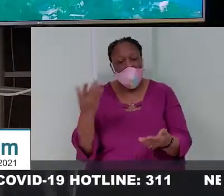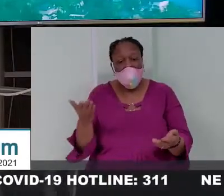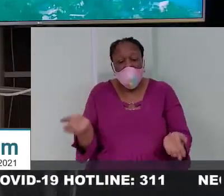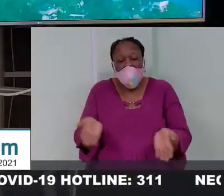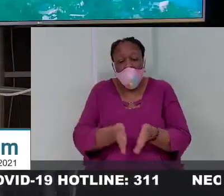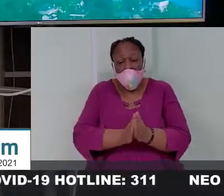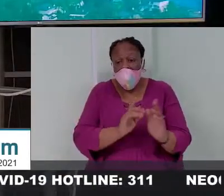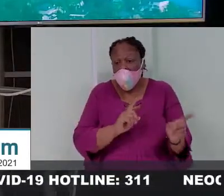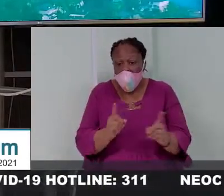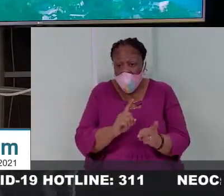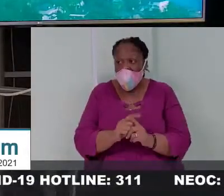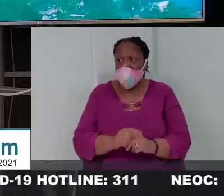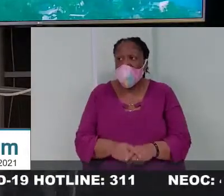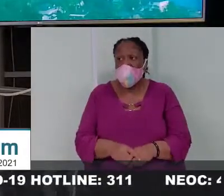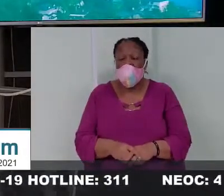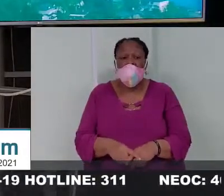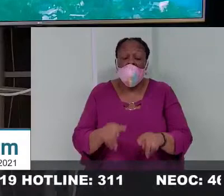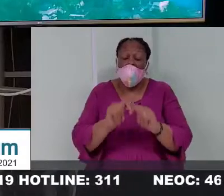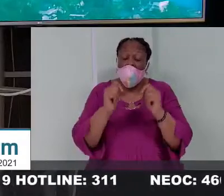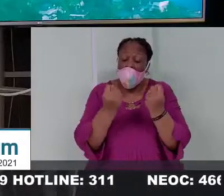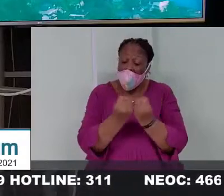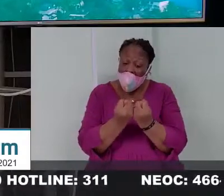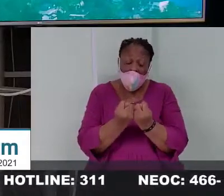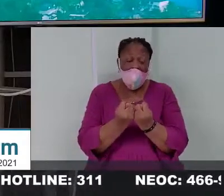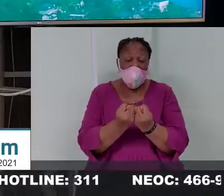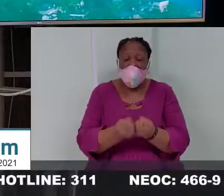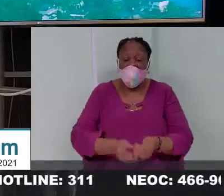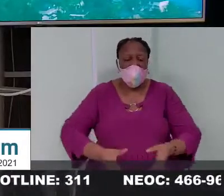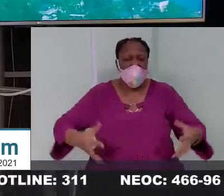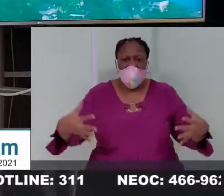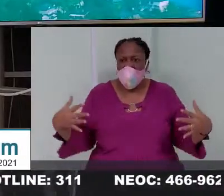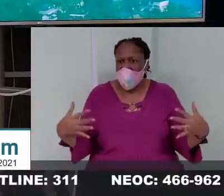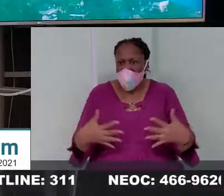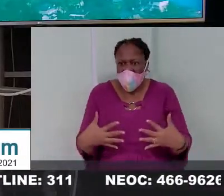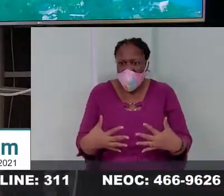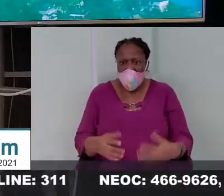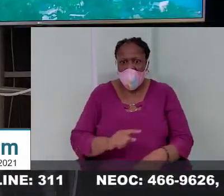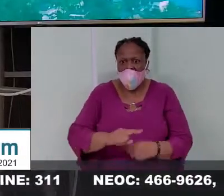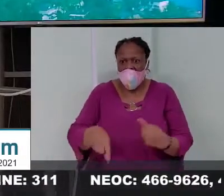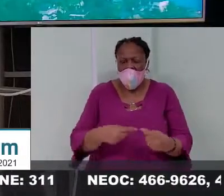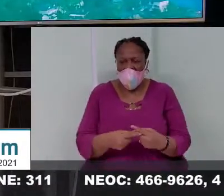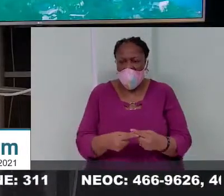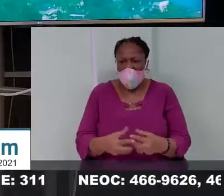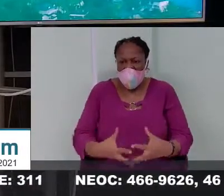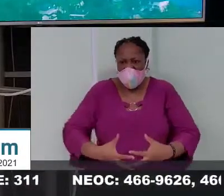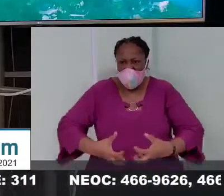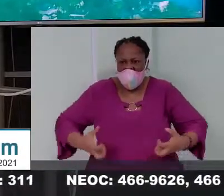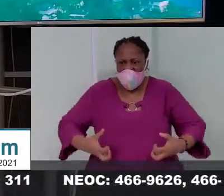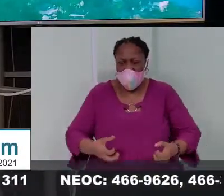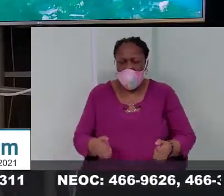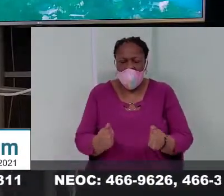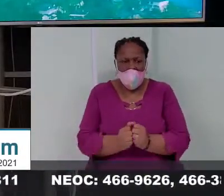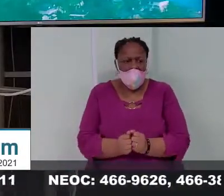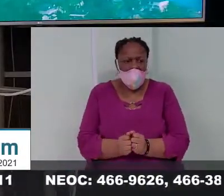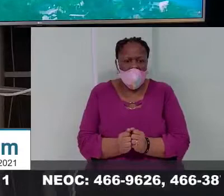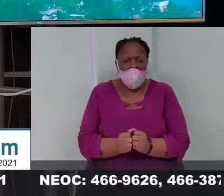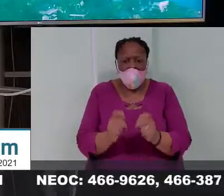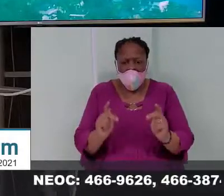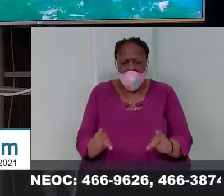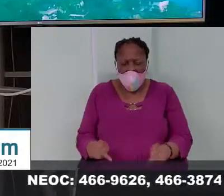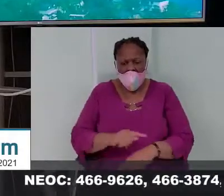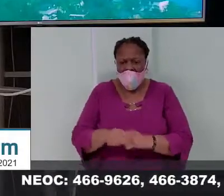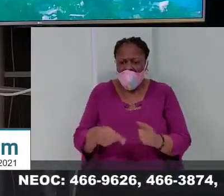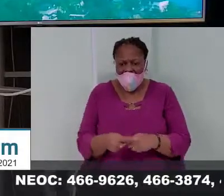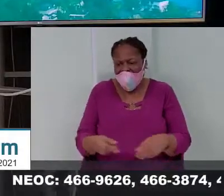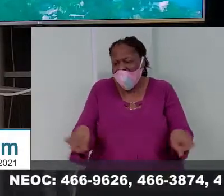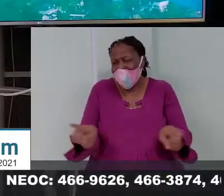COVID-19 task force, sometimes it becomes very frustrating when we have to be fighting the same battles over and